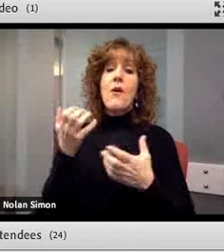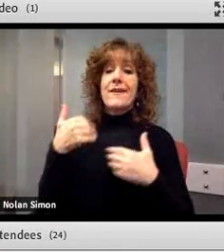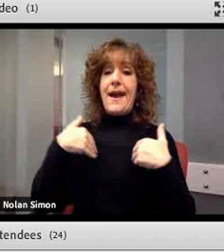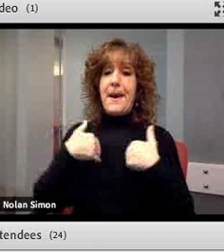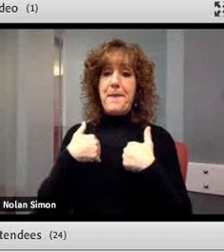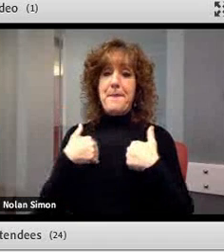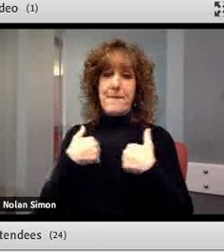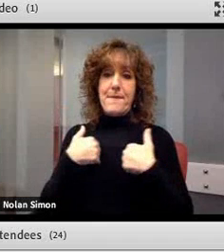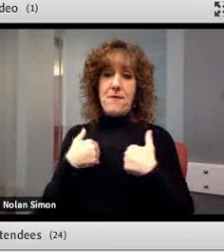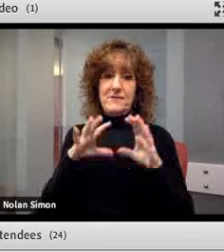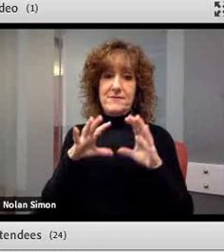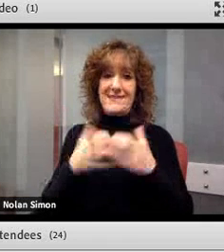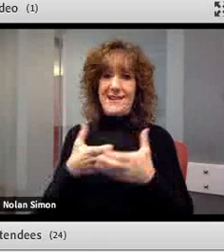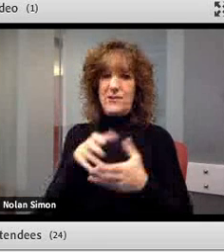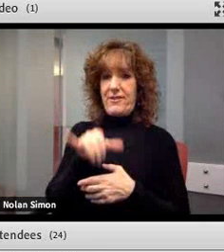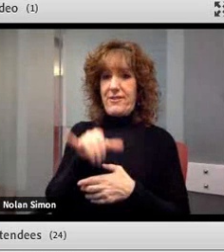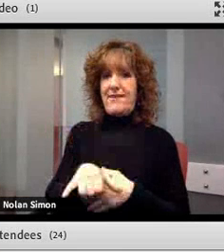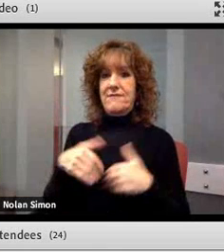animals.